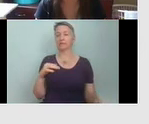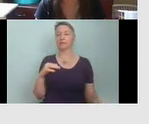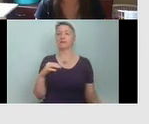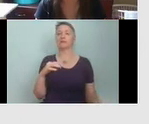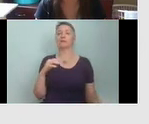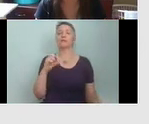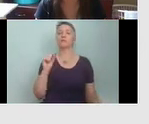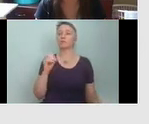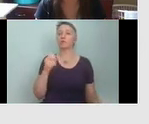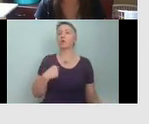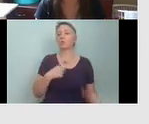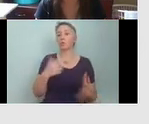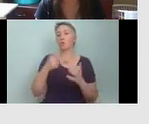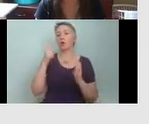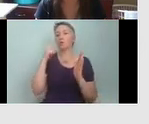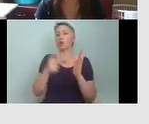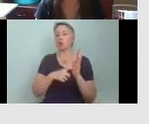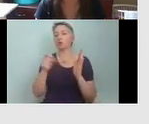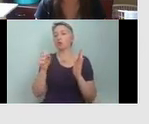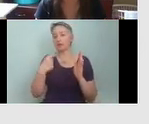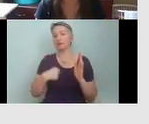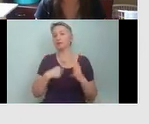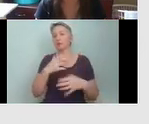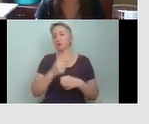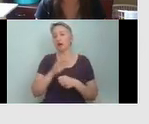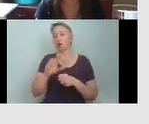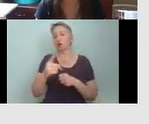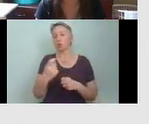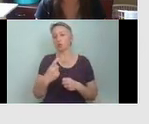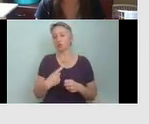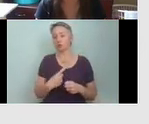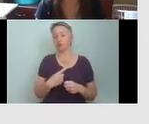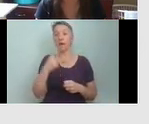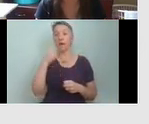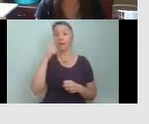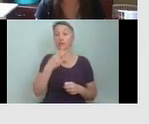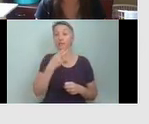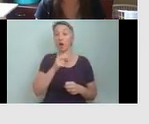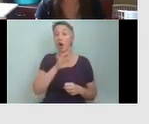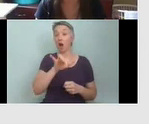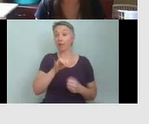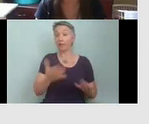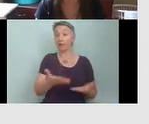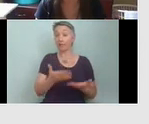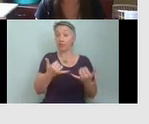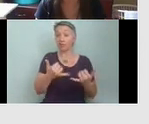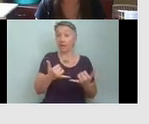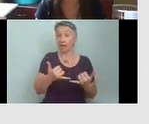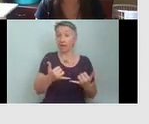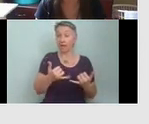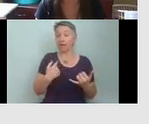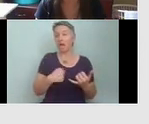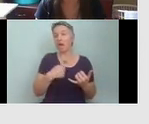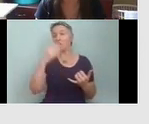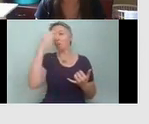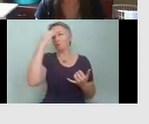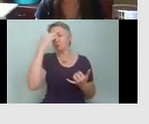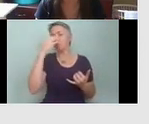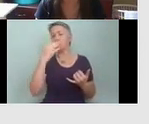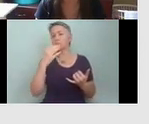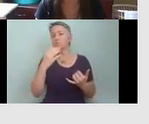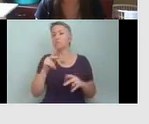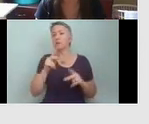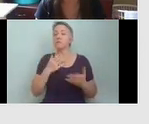of acknowledge that we did receive those. And because we had Holly on today and knew that our focus would probably be a little more on return to